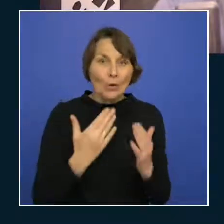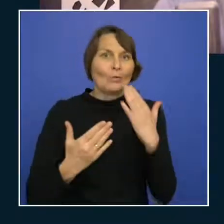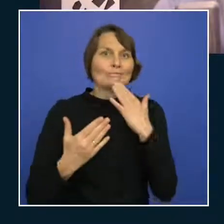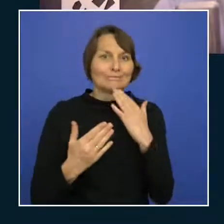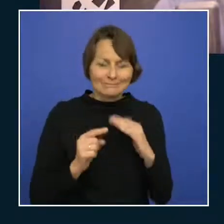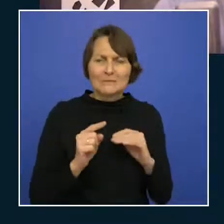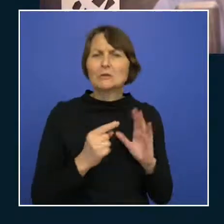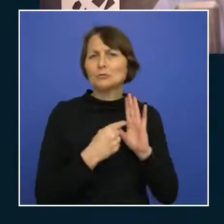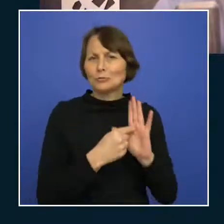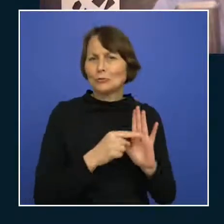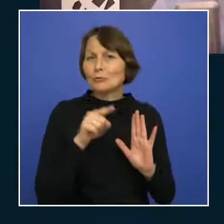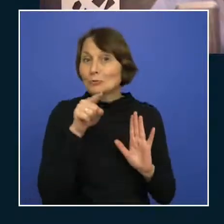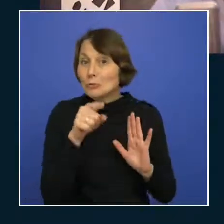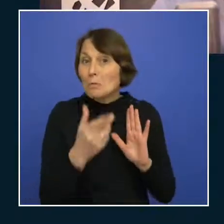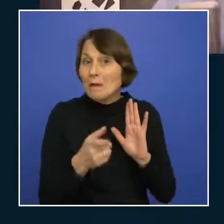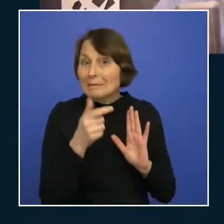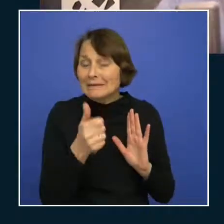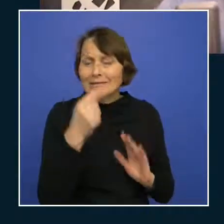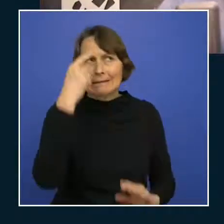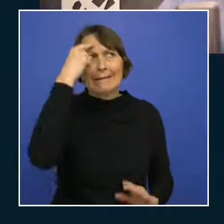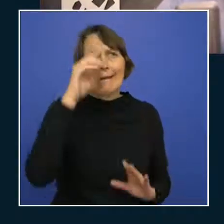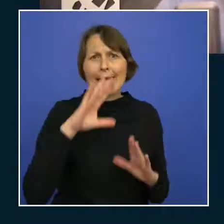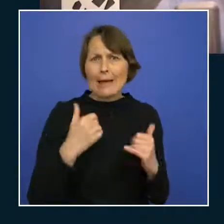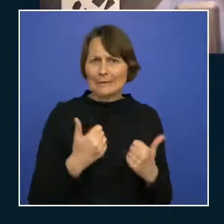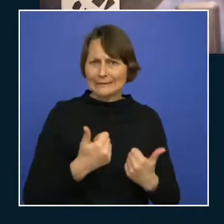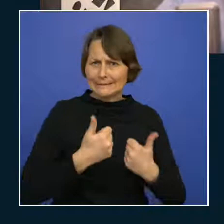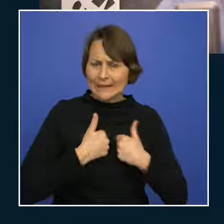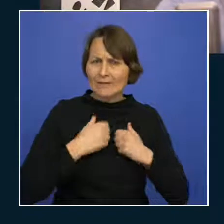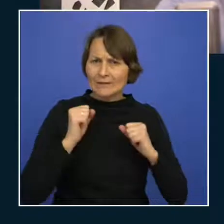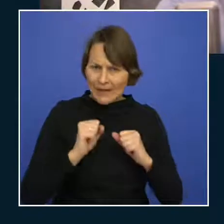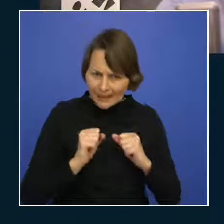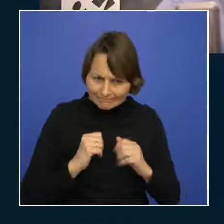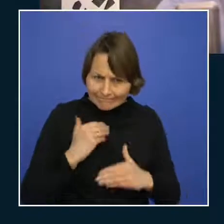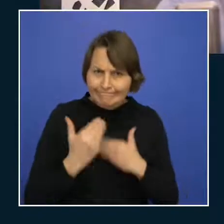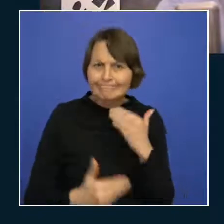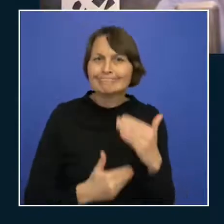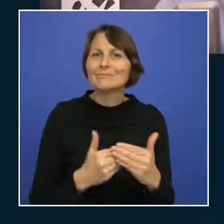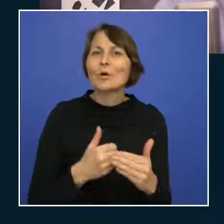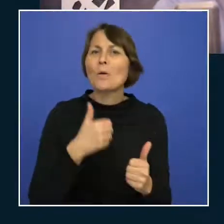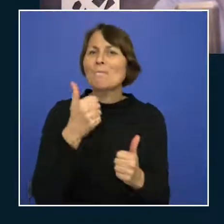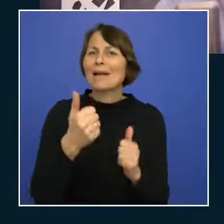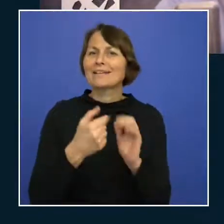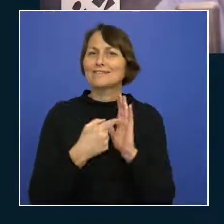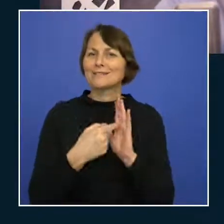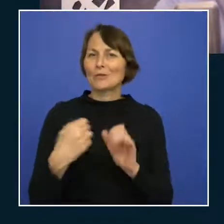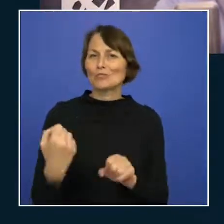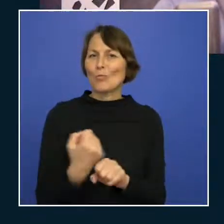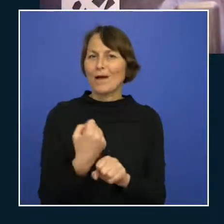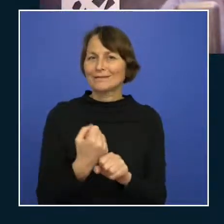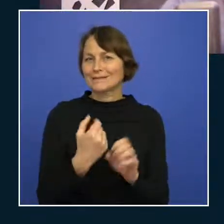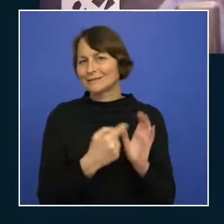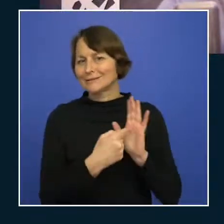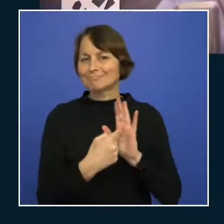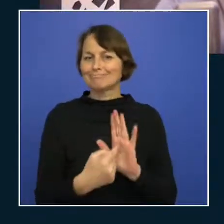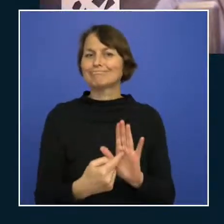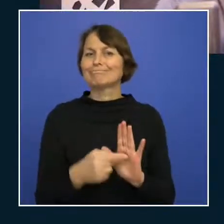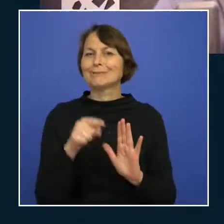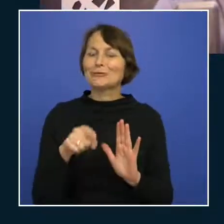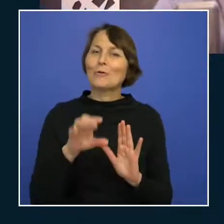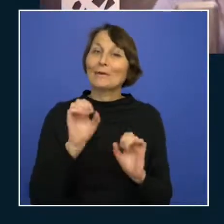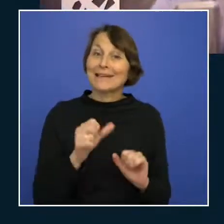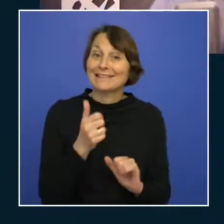on your own from scratch, and also some best practices or recommended practices that we would use if doing that from